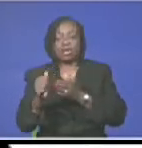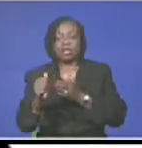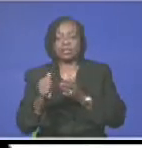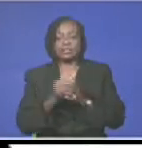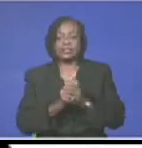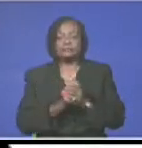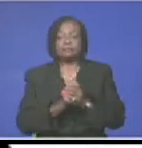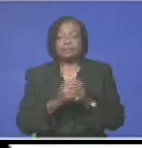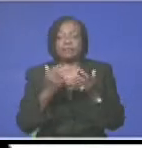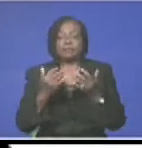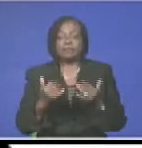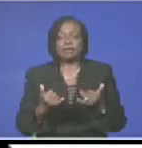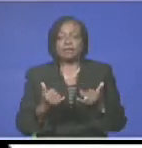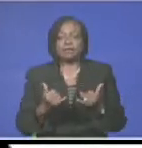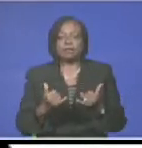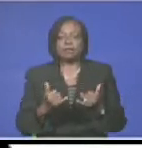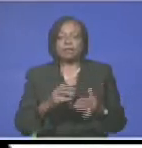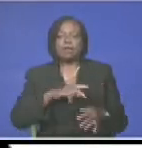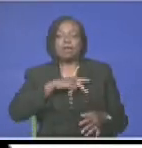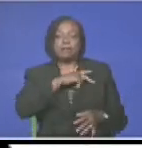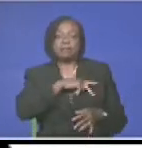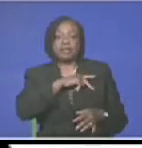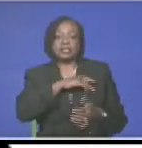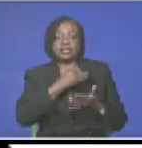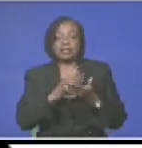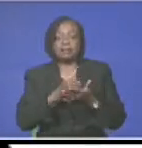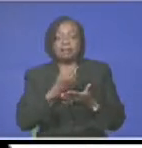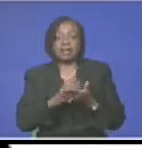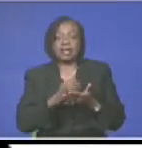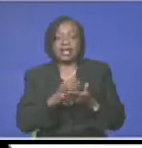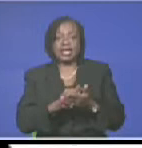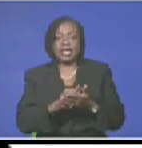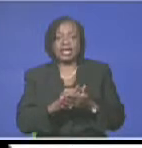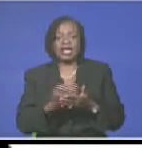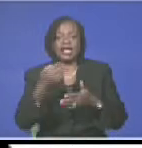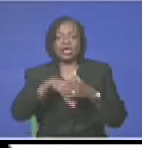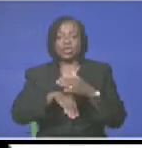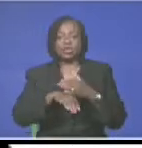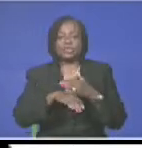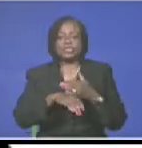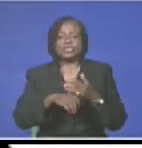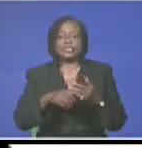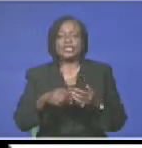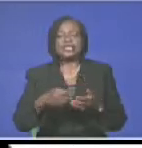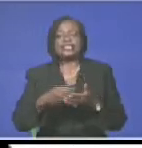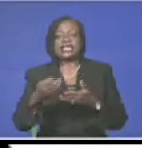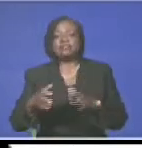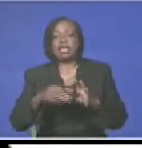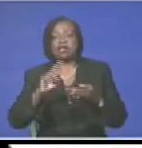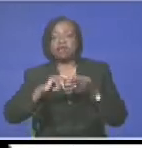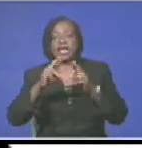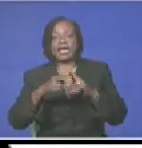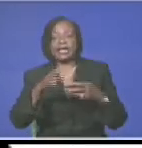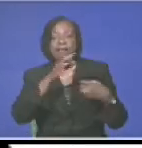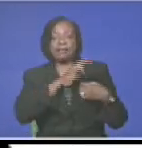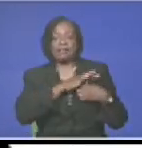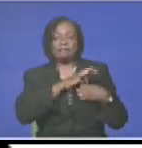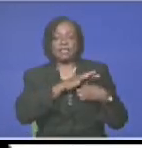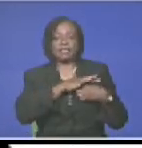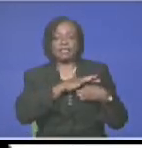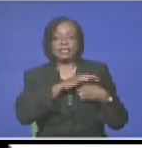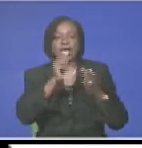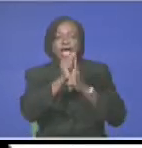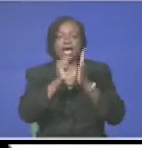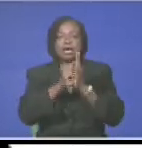million. Presently, personal emoluments, which include salaries and related benefits, account